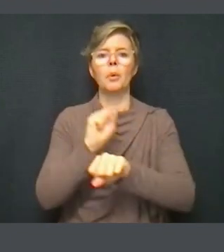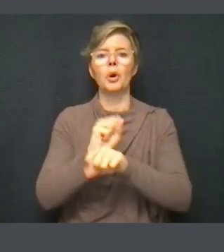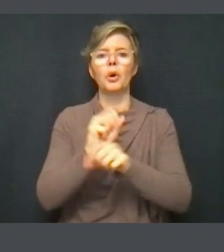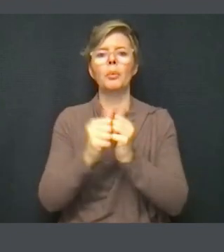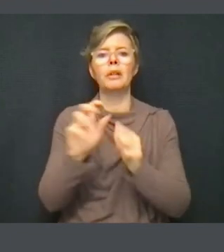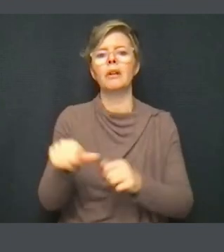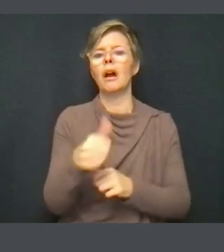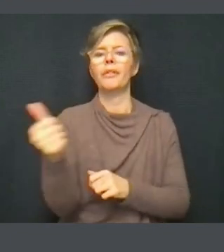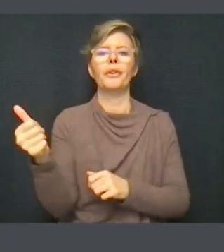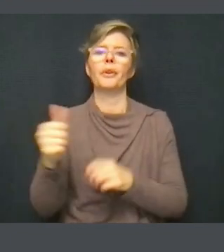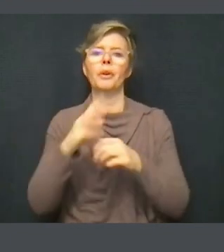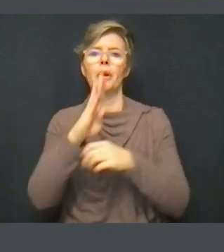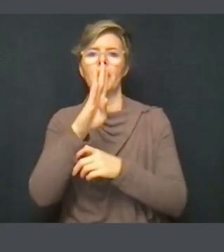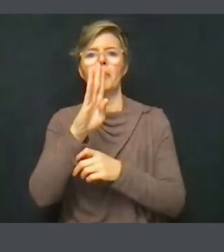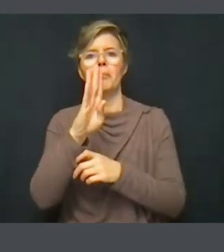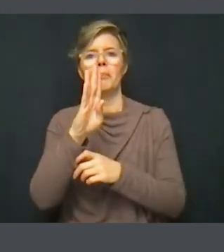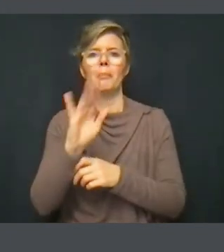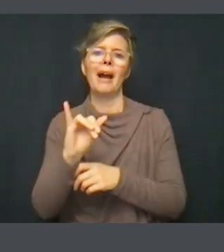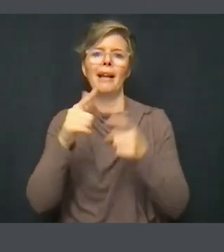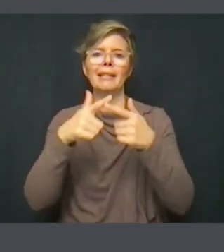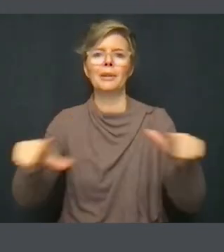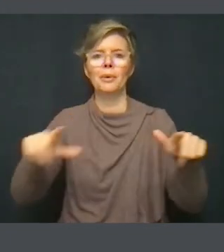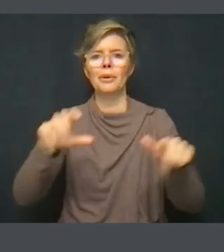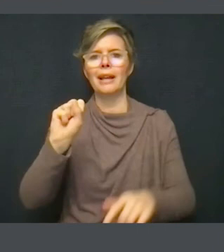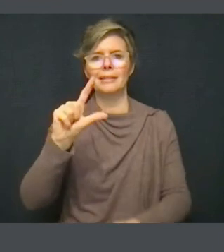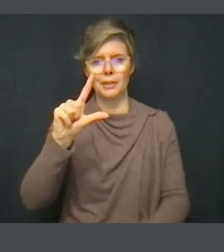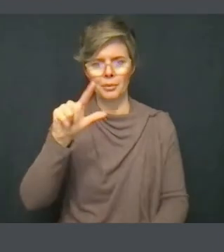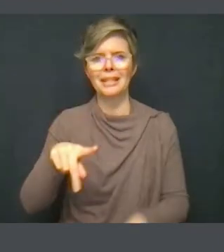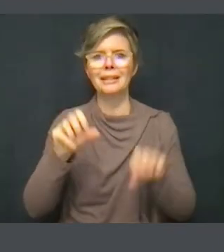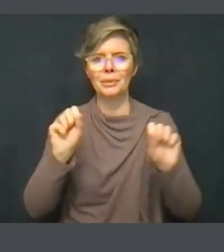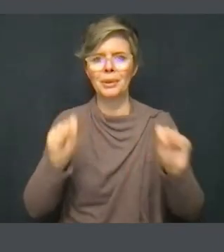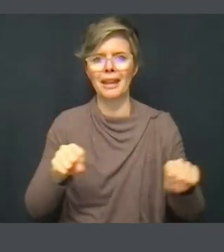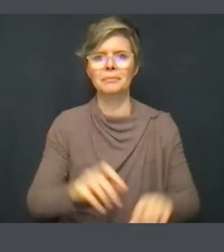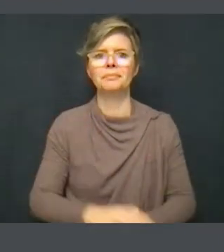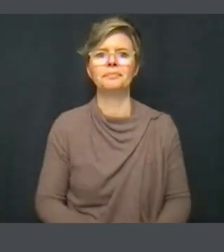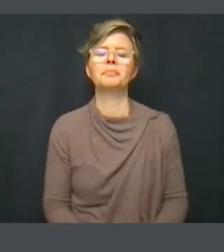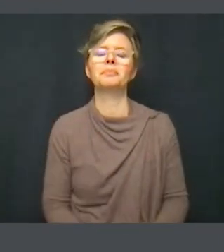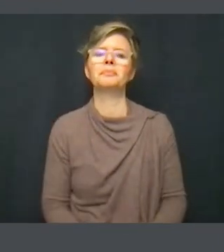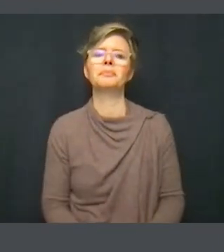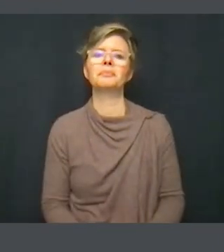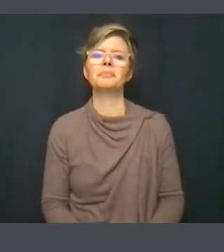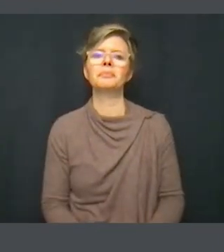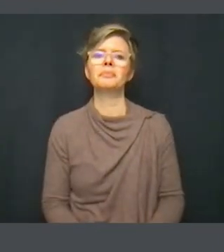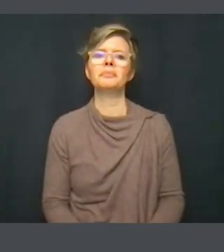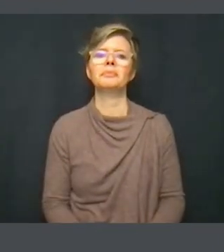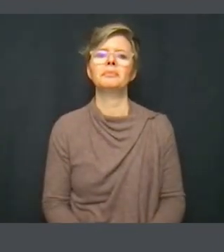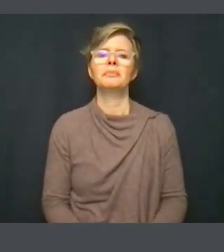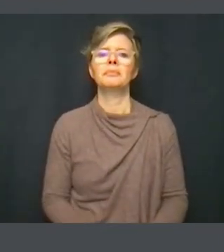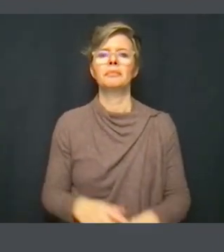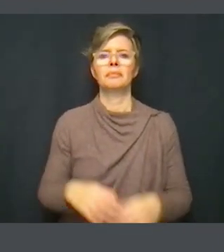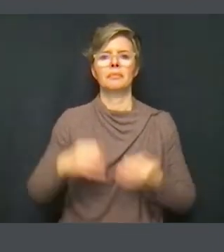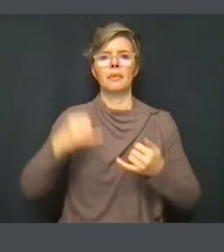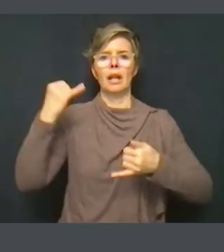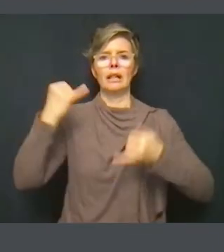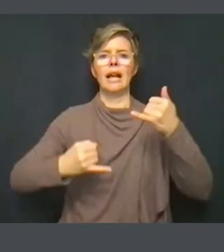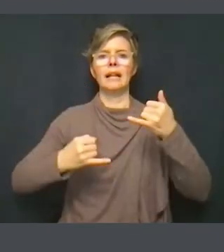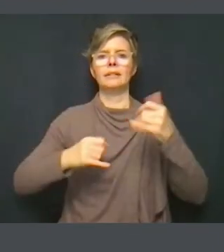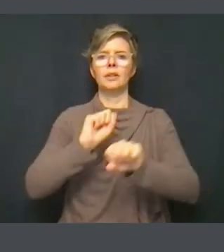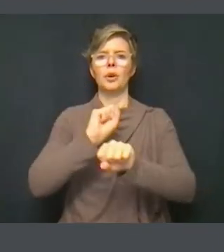would be really happy to provide information and provide guidance. And this is the last slide, which is working with